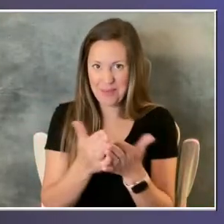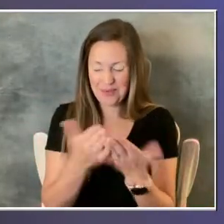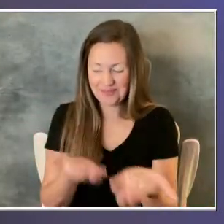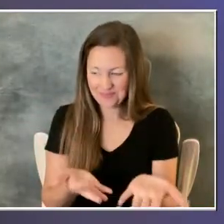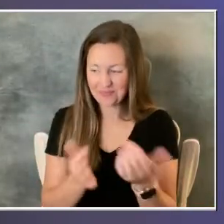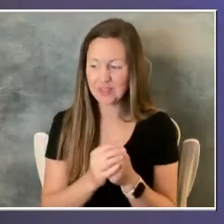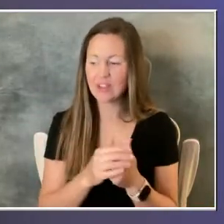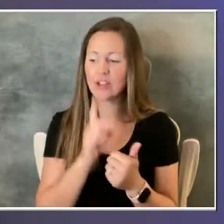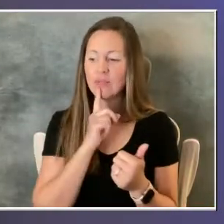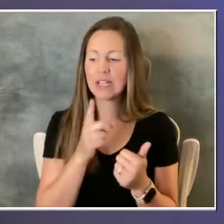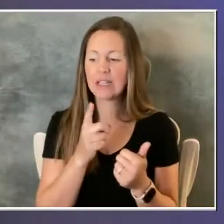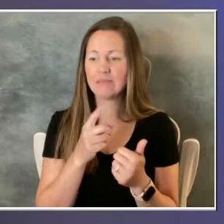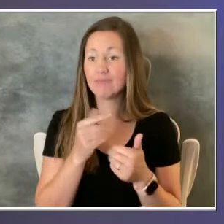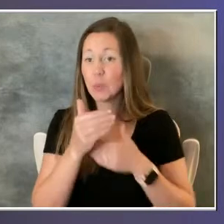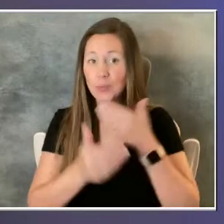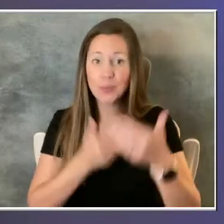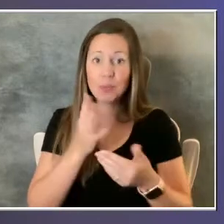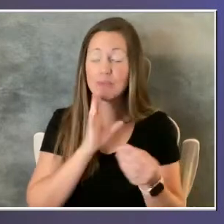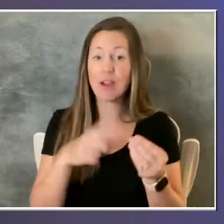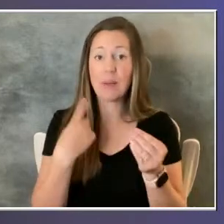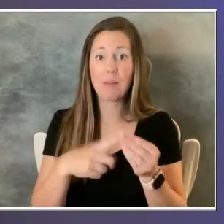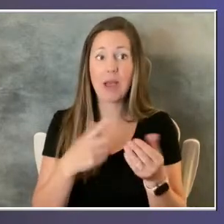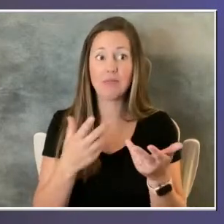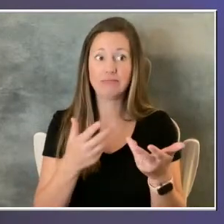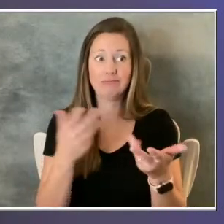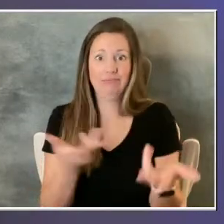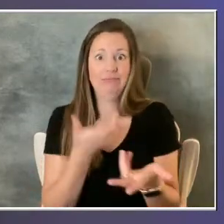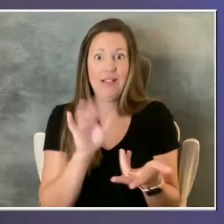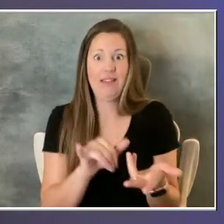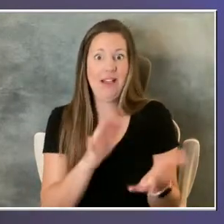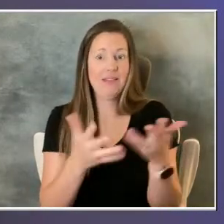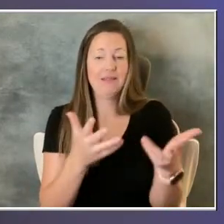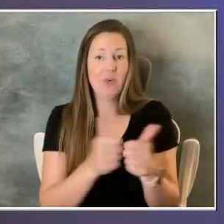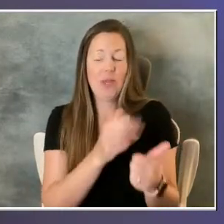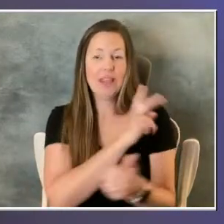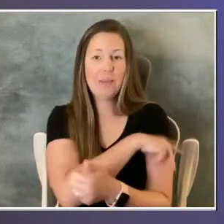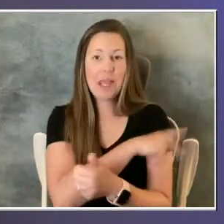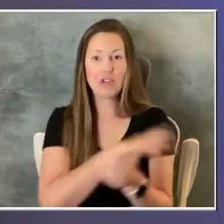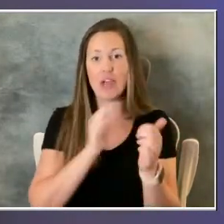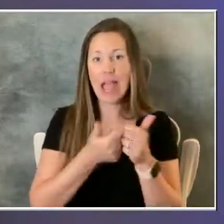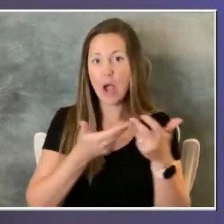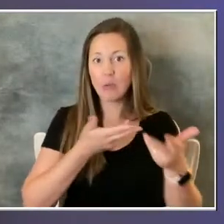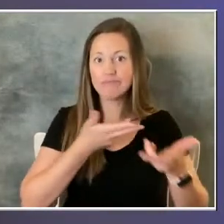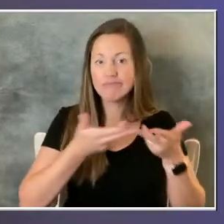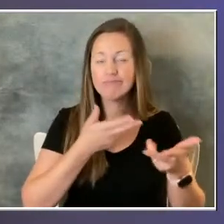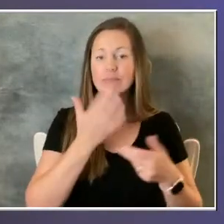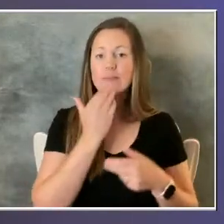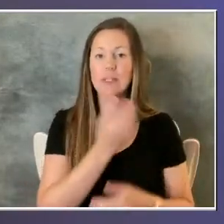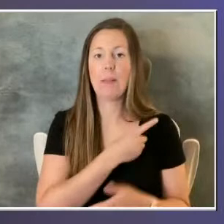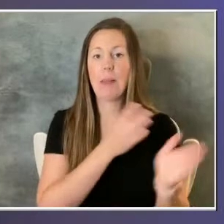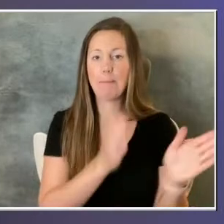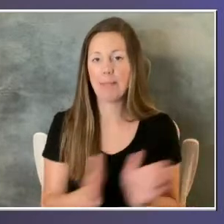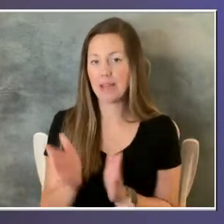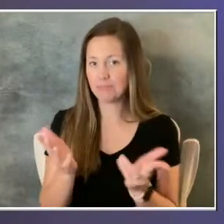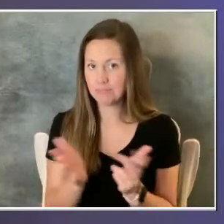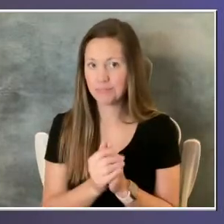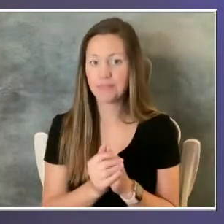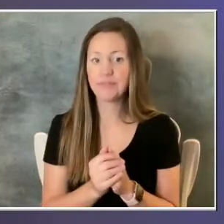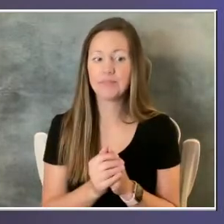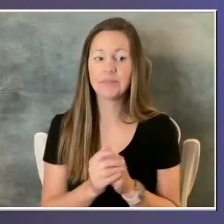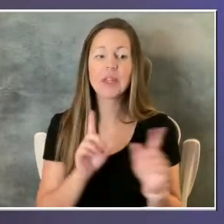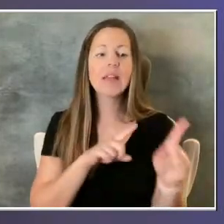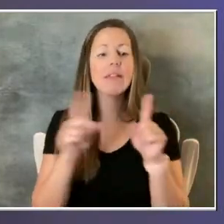talking to the patient, helping them navigate through diabetes plans, right? When they come to see